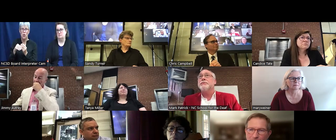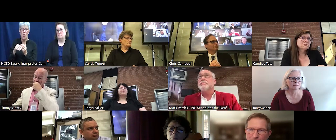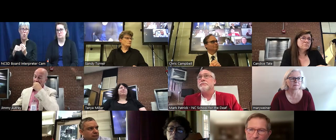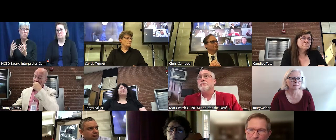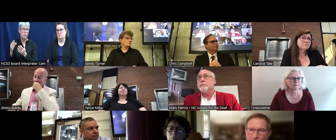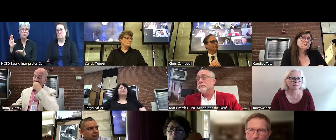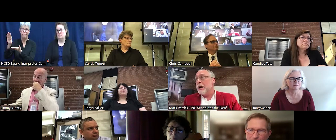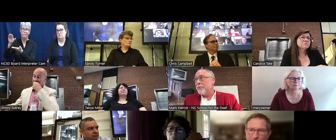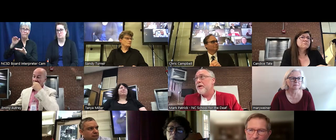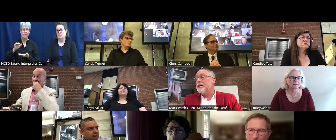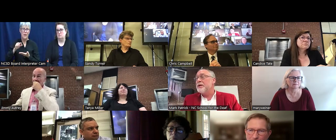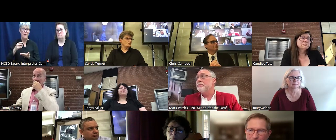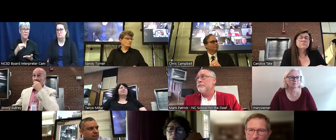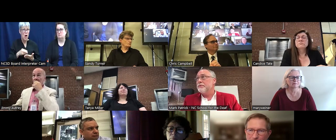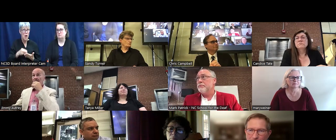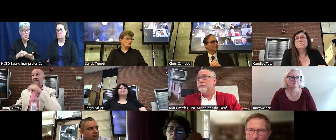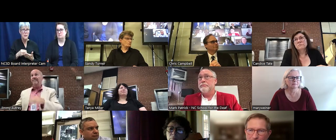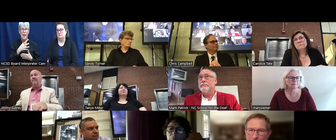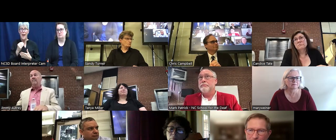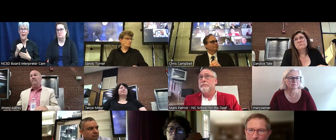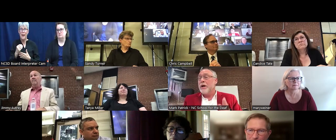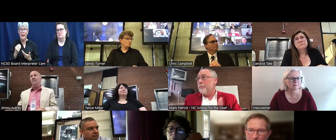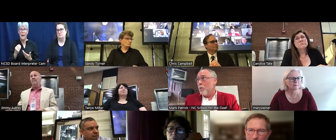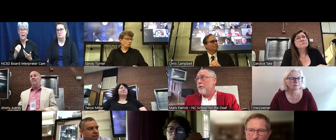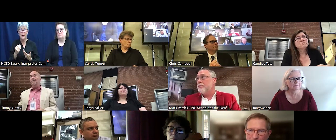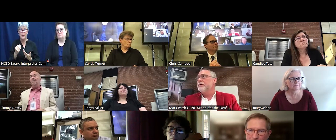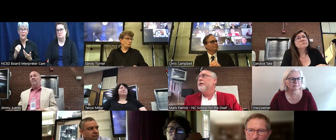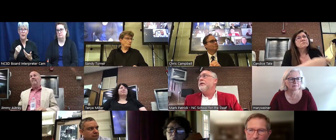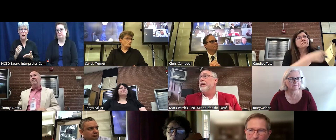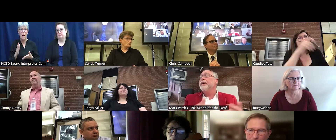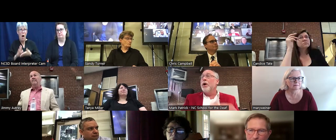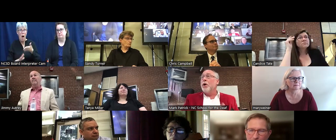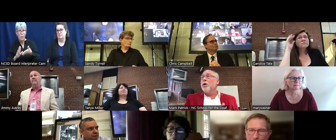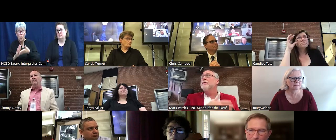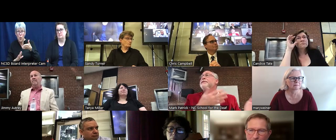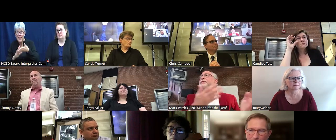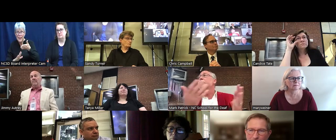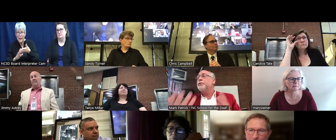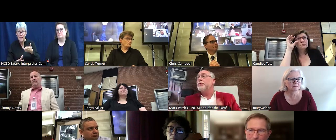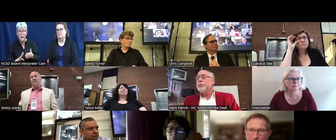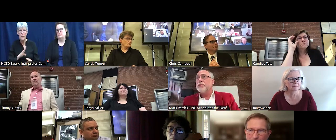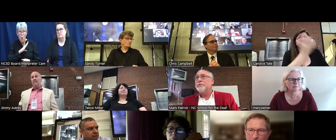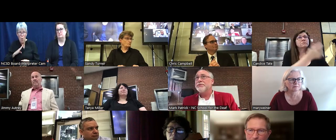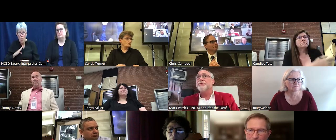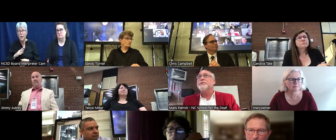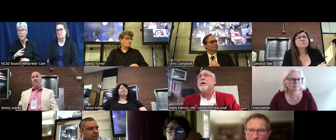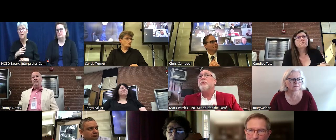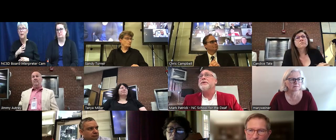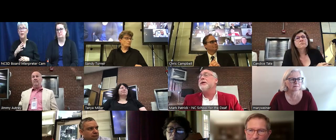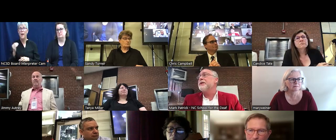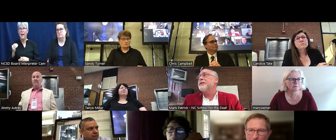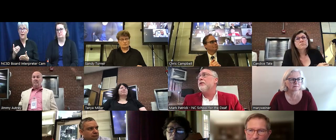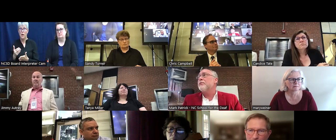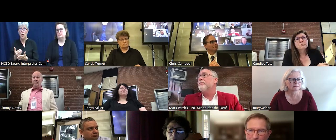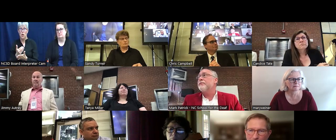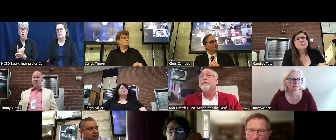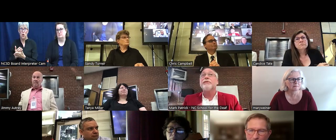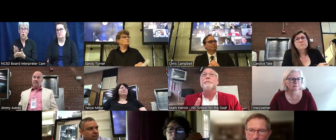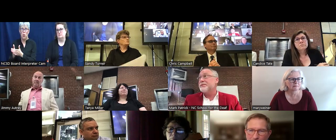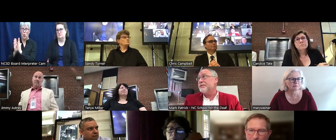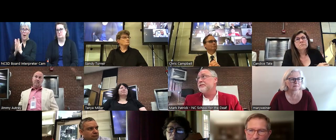and operating a board and all of the new requisitions that will be coming